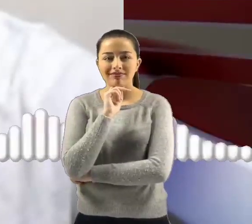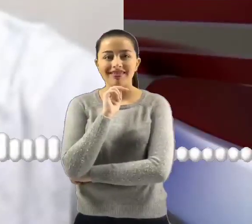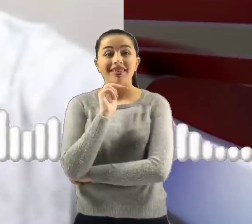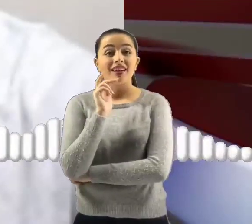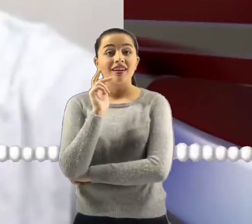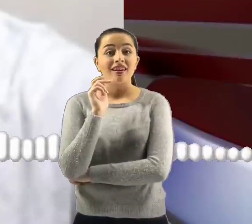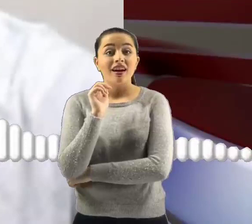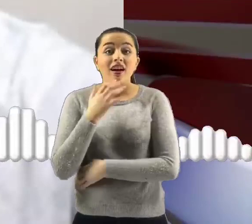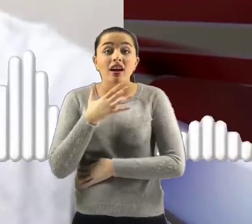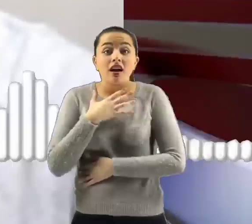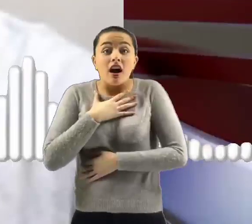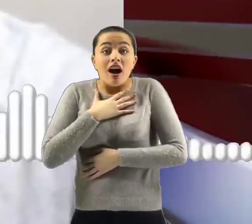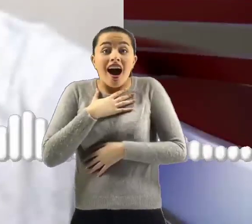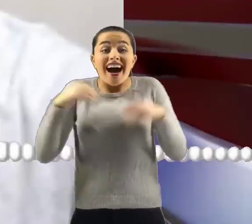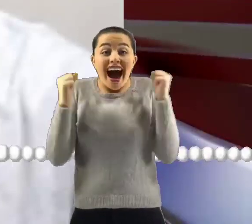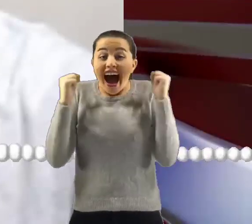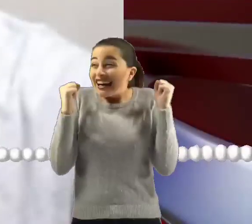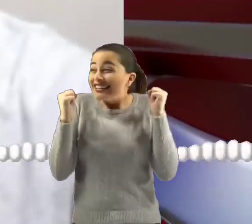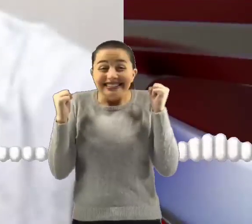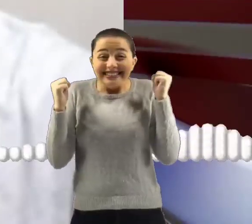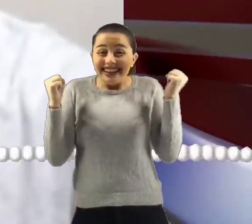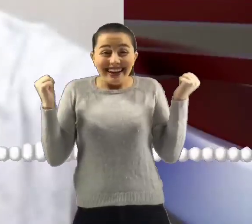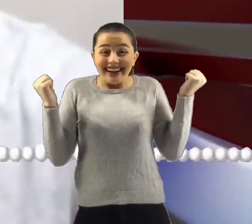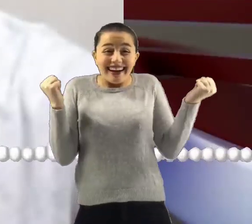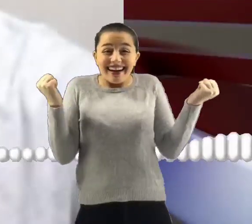n'ezie ọ dịka nwanne anyị nwoke emeriri. Mana